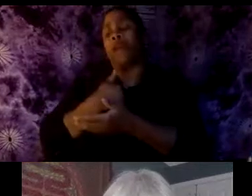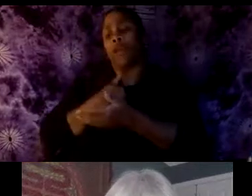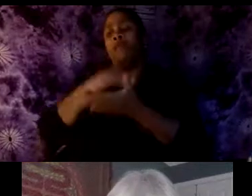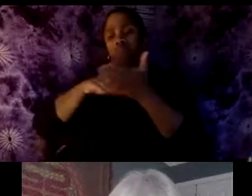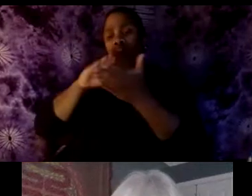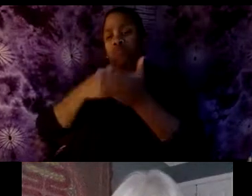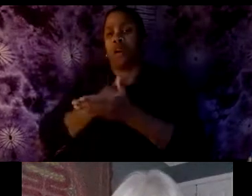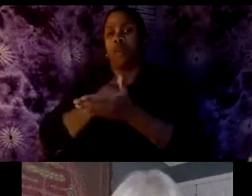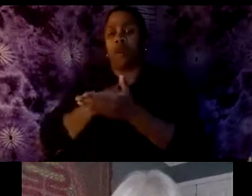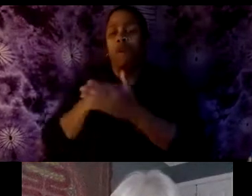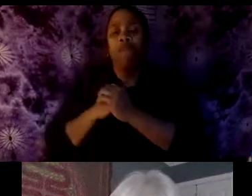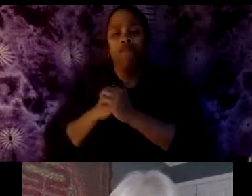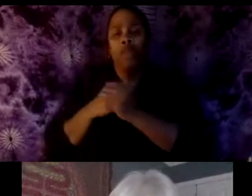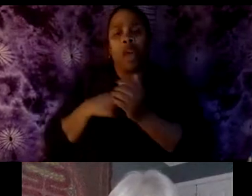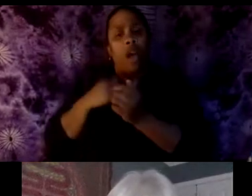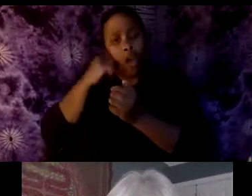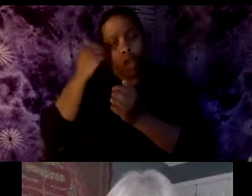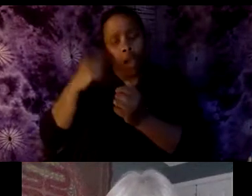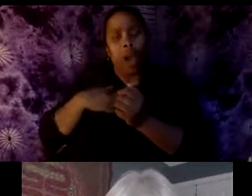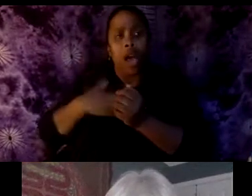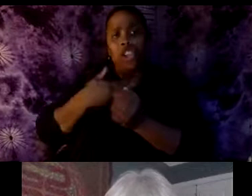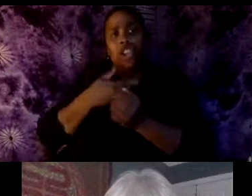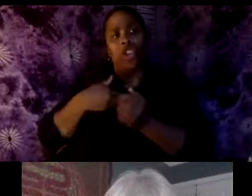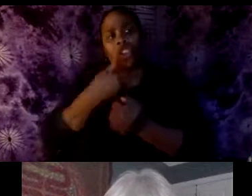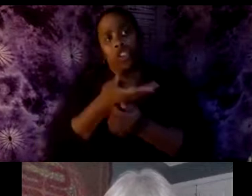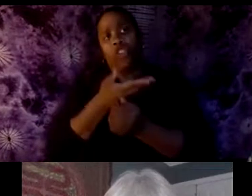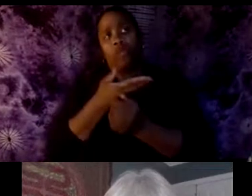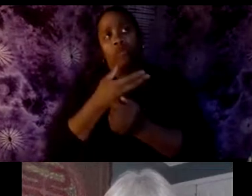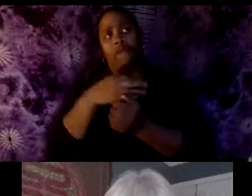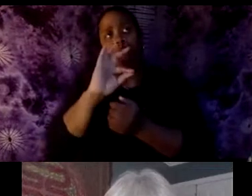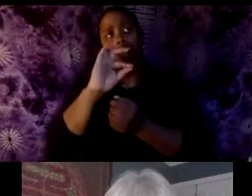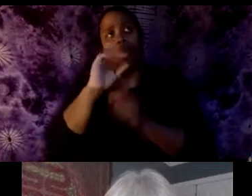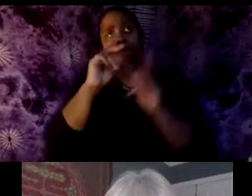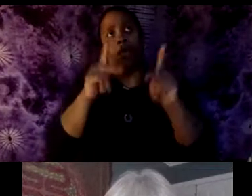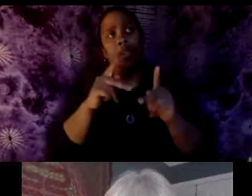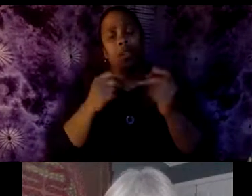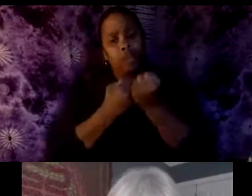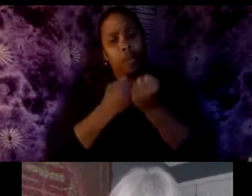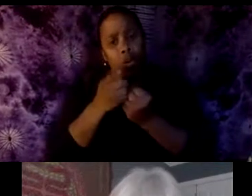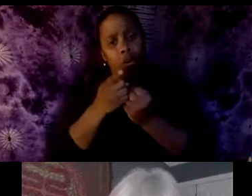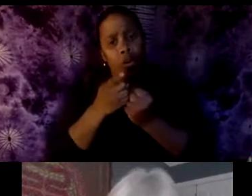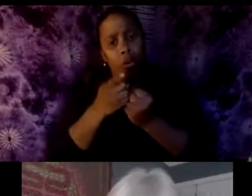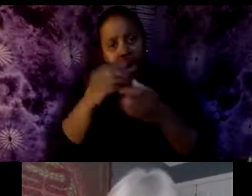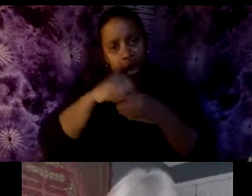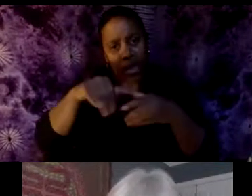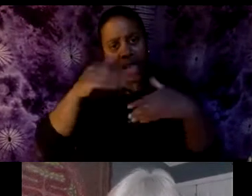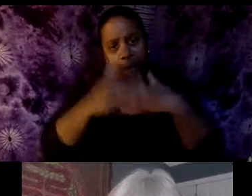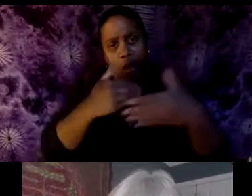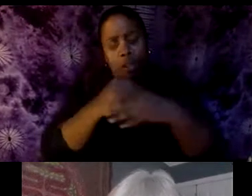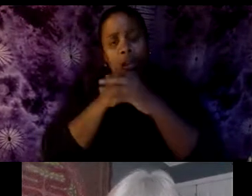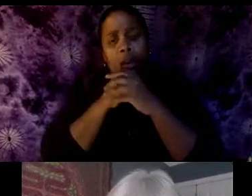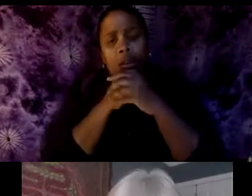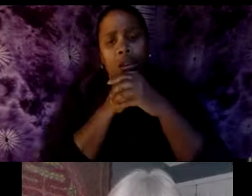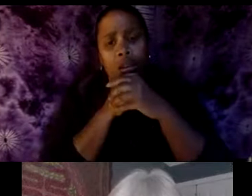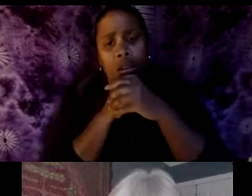resources to cut the bounds with cut ties with him very literally, in a way that will, you know, if the